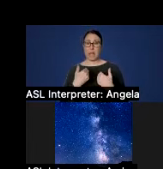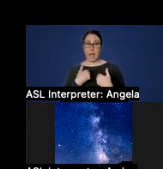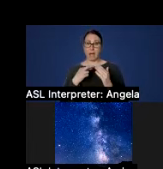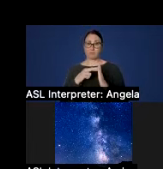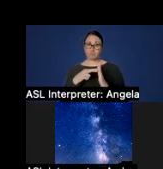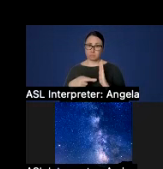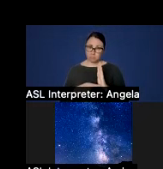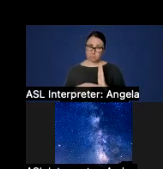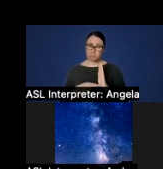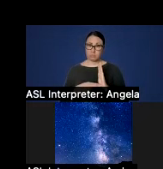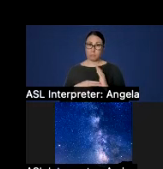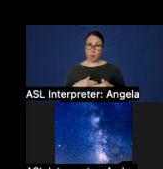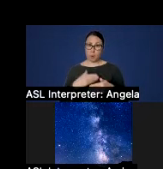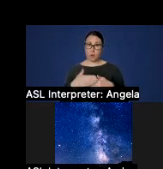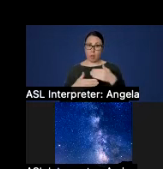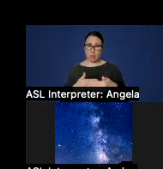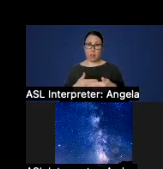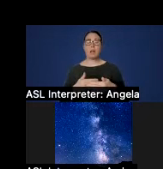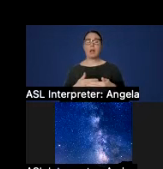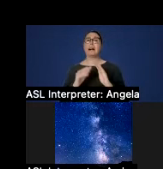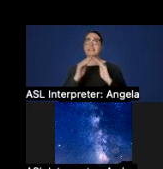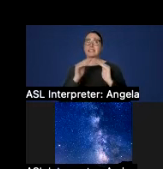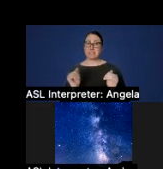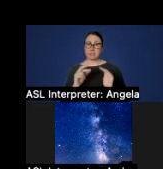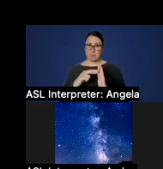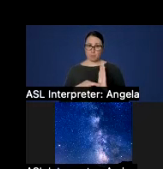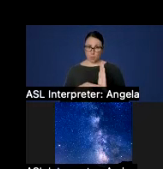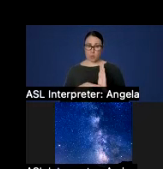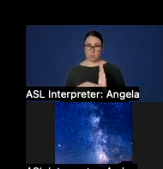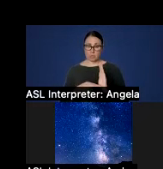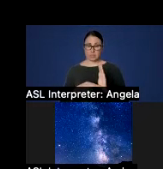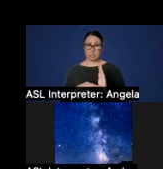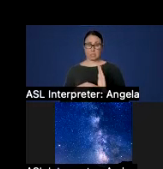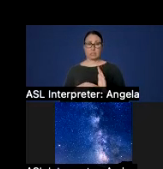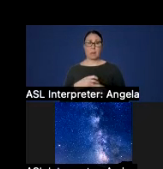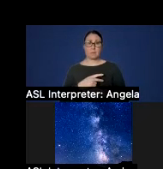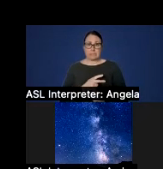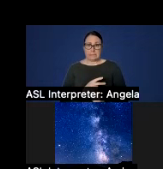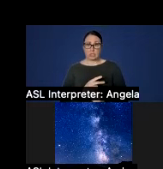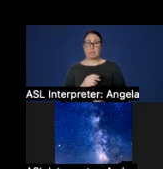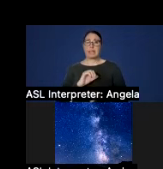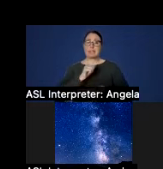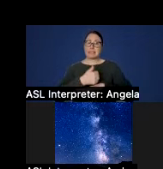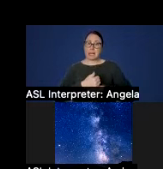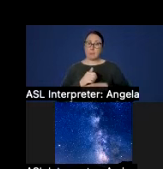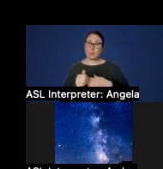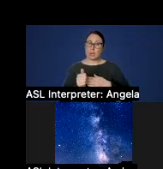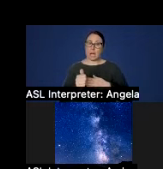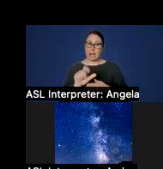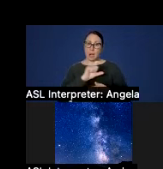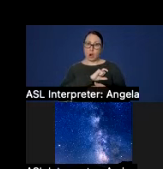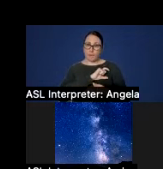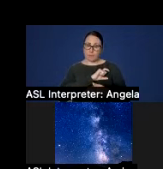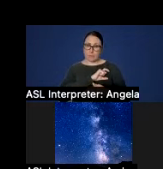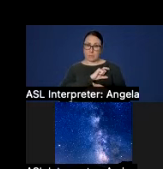an official procedure or system of rules. So they have that protocol set in place to guide our officers.